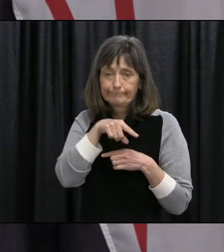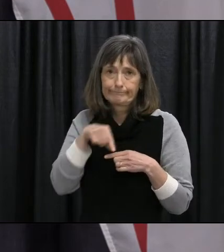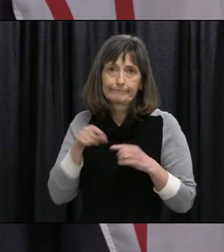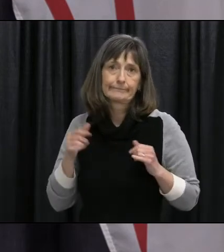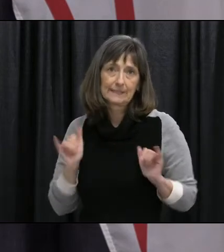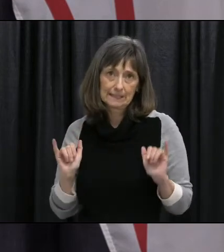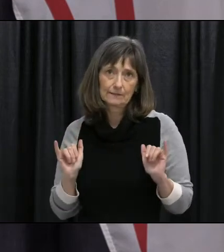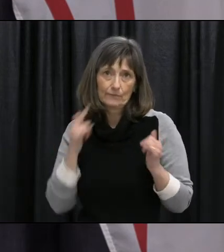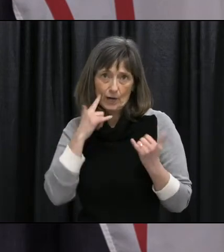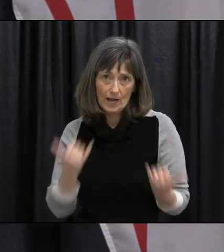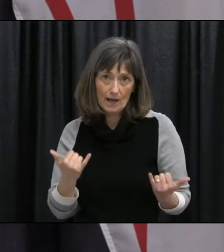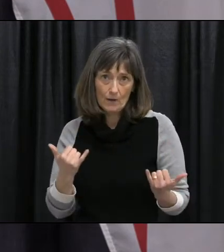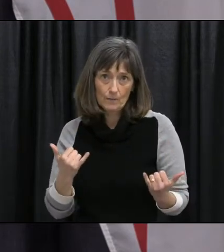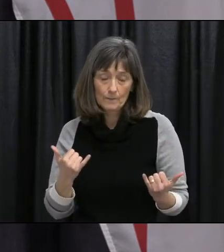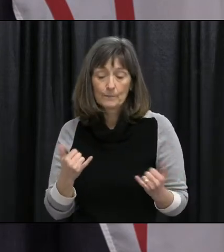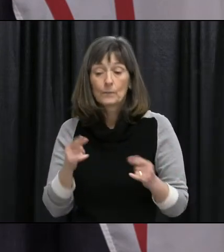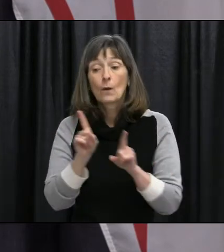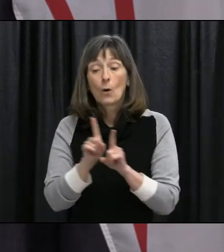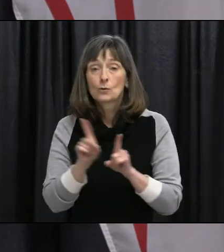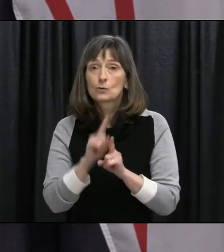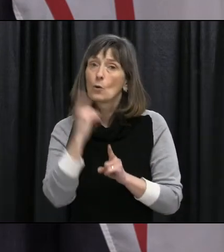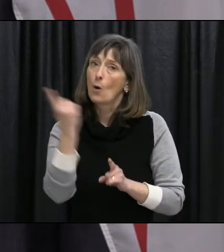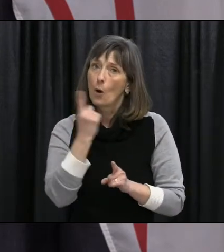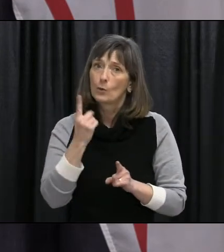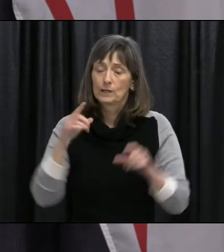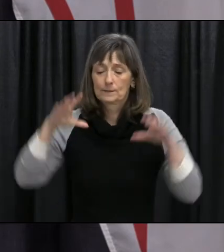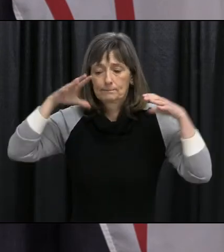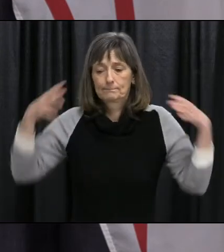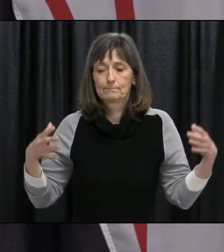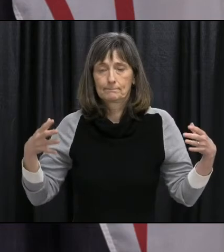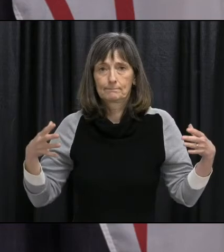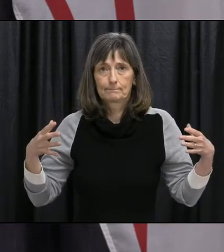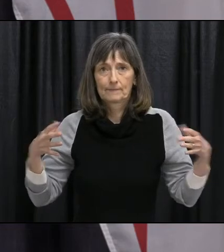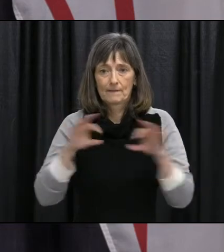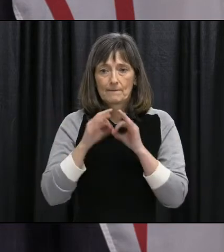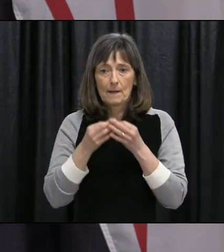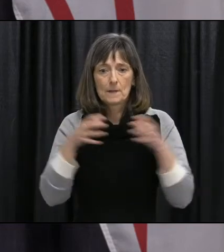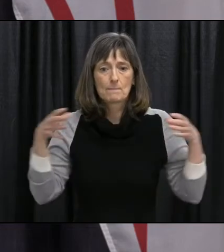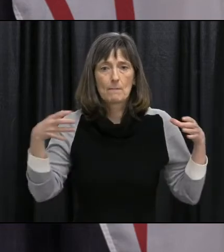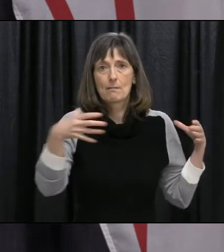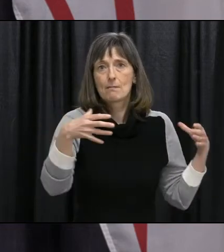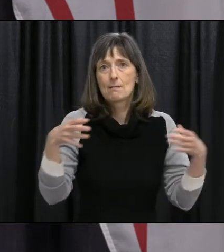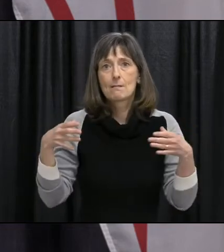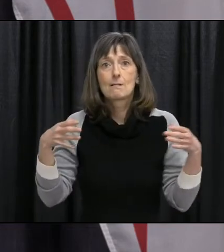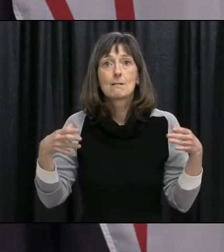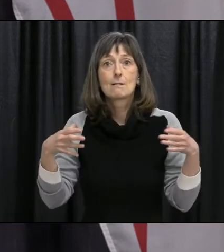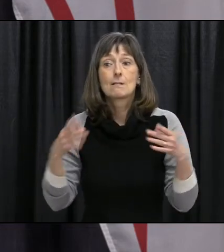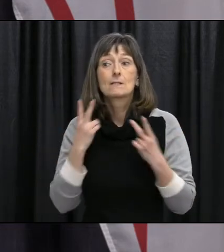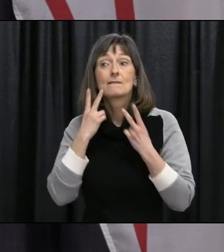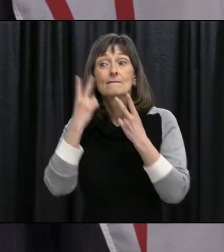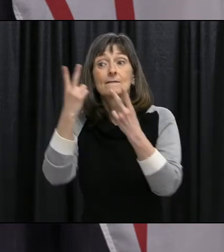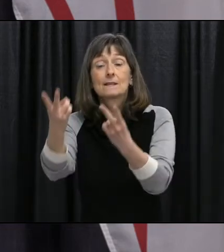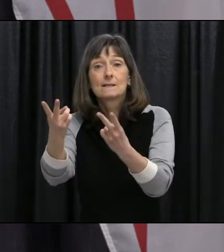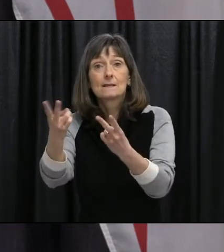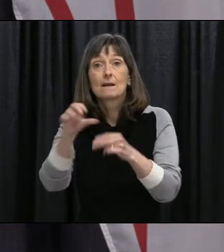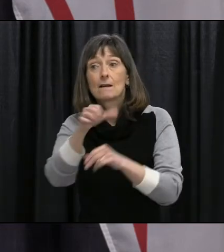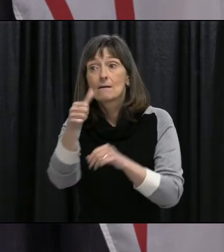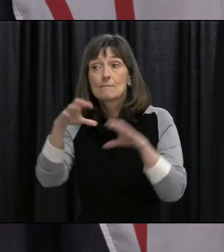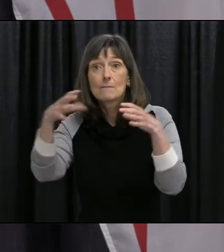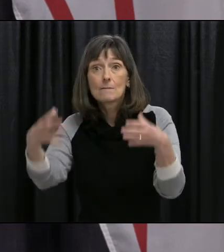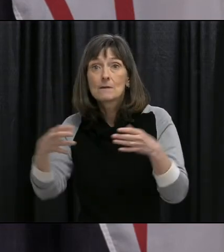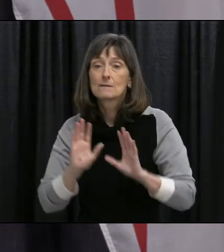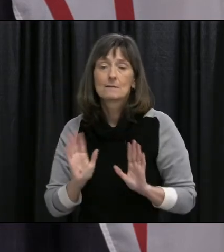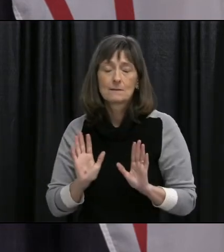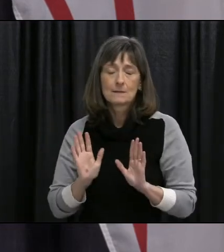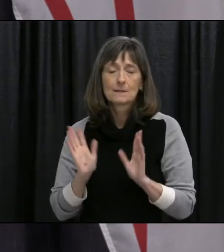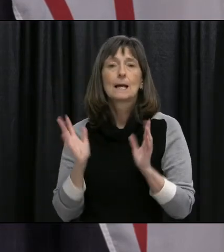within your bubble, and to limit your contacts with people outside of your bubble as much as possible, because we know the more contacts